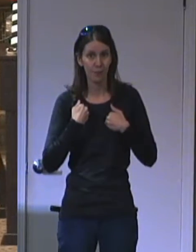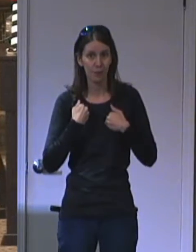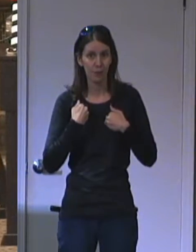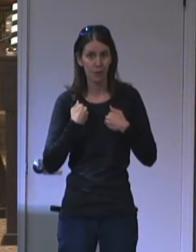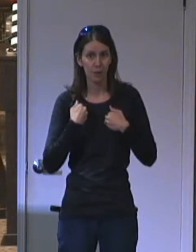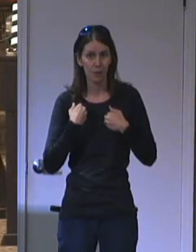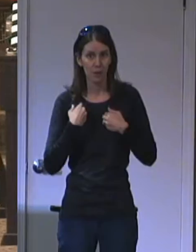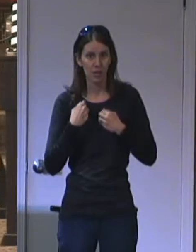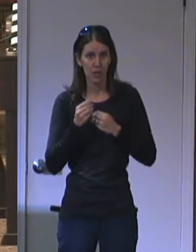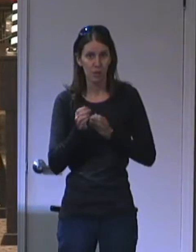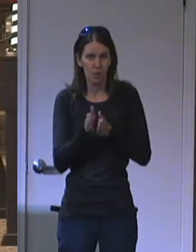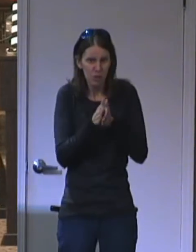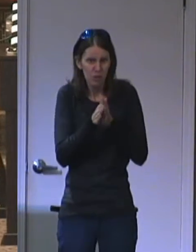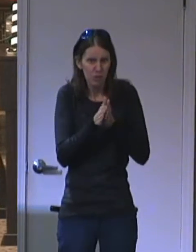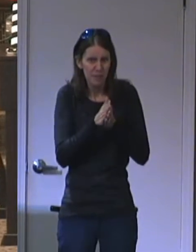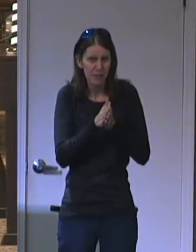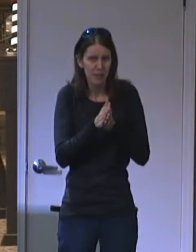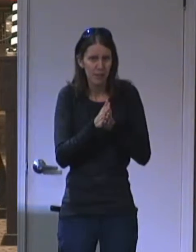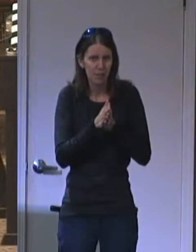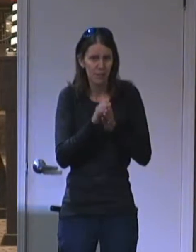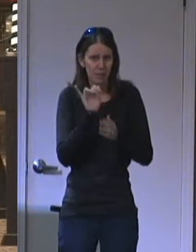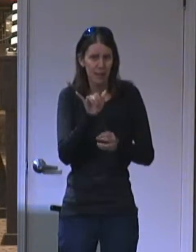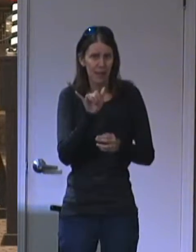And we are driven by our needs.